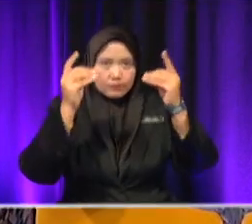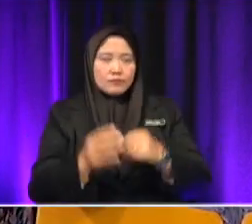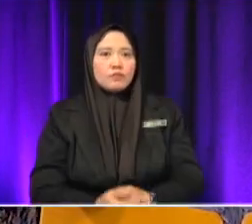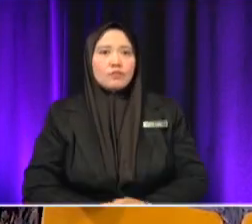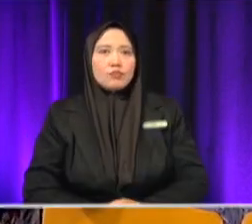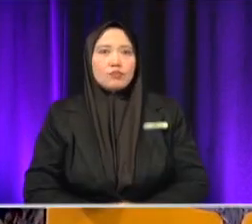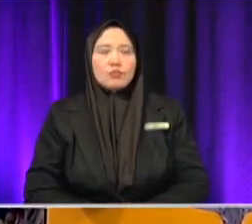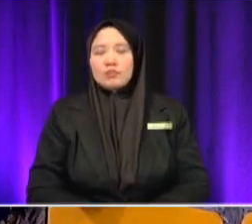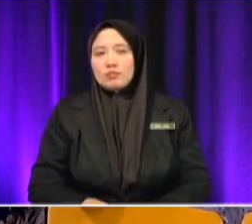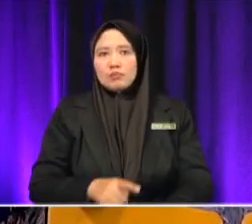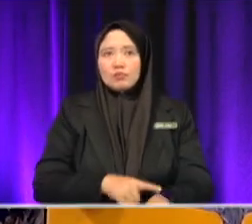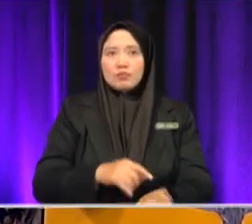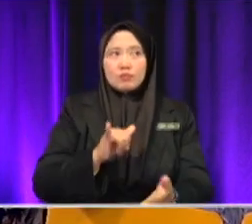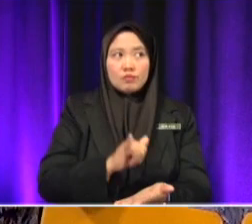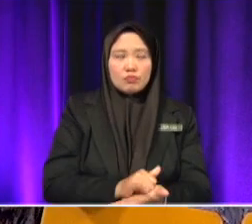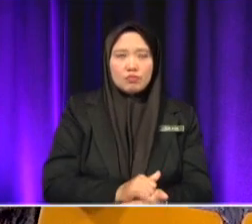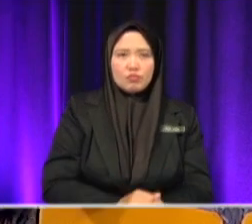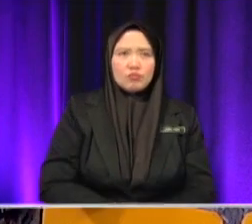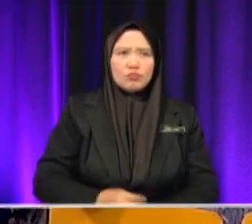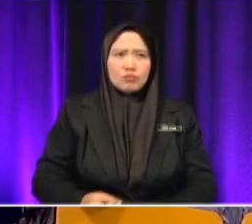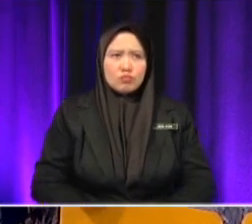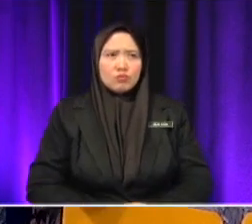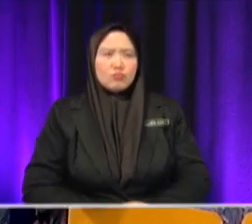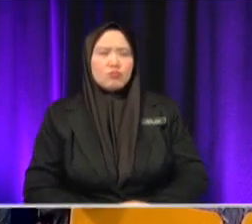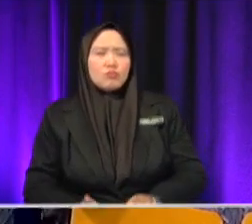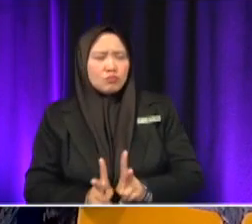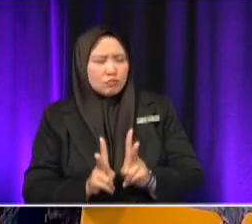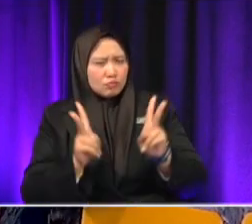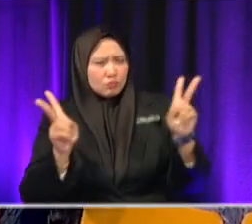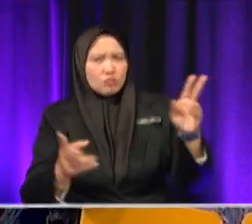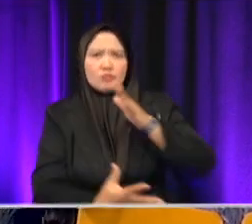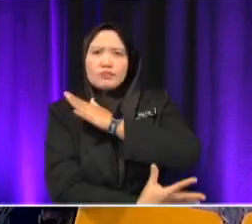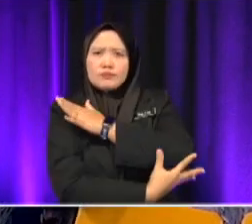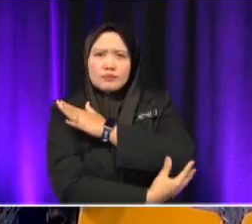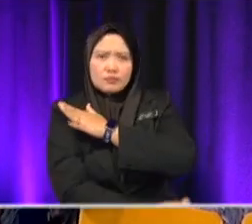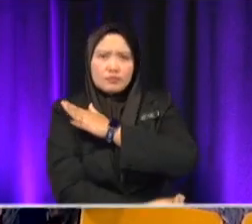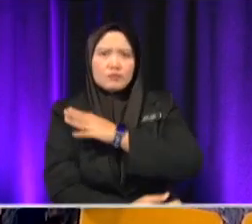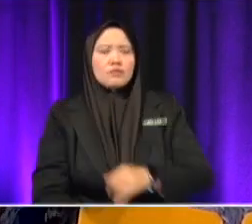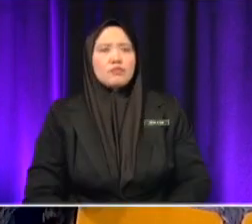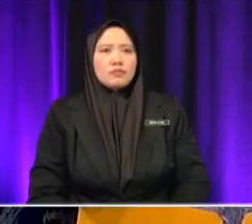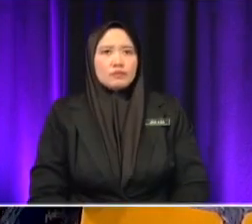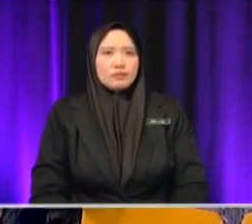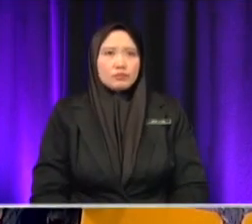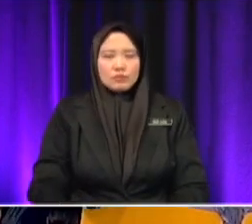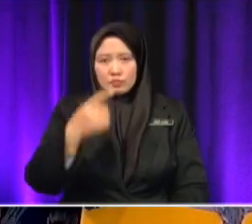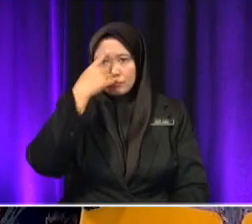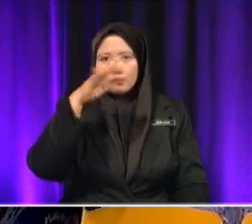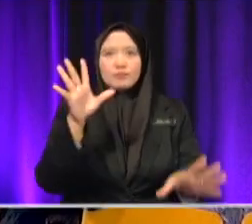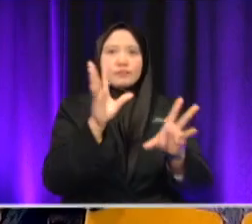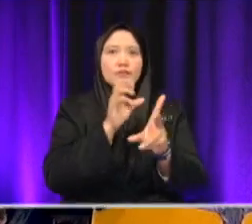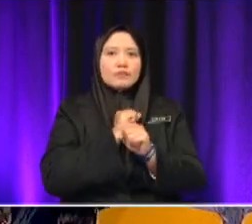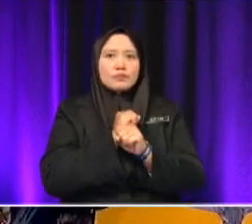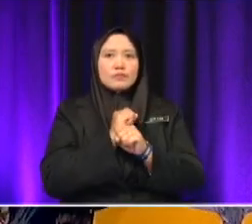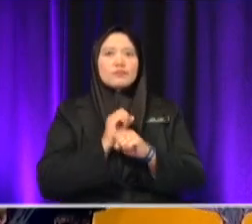extreme, someone being extremely poor. So this charity helps to do that, exactly, to get these kids